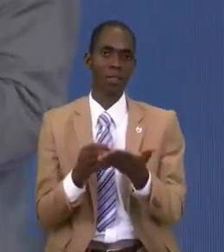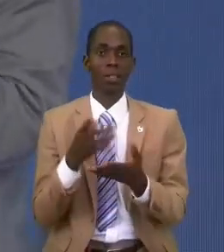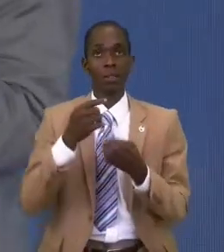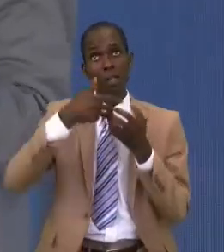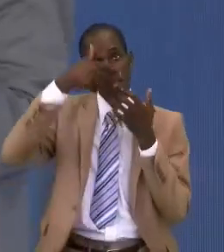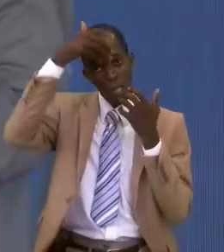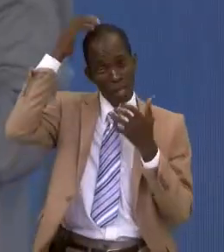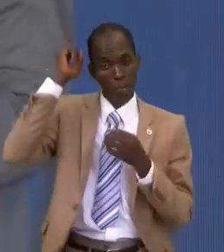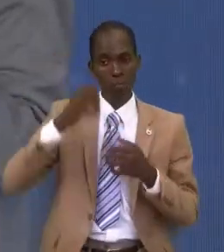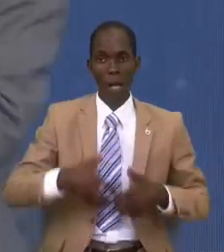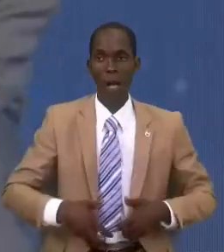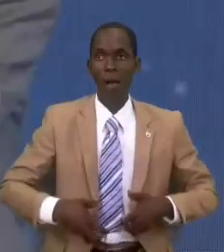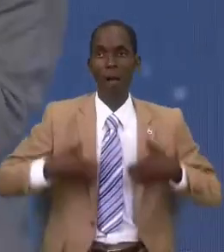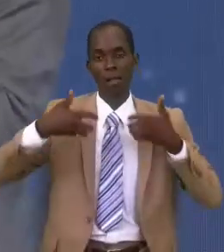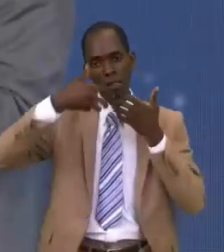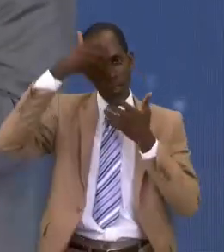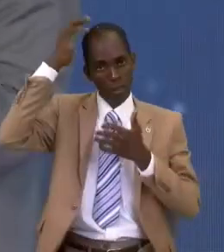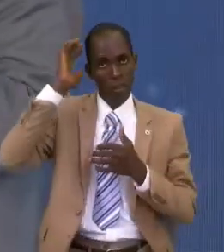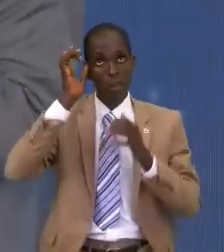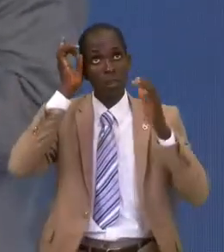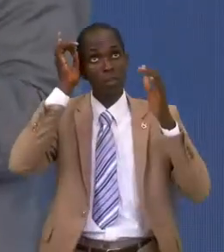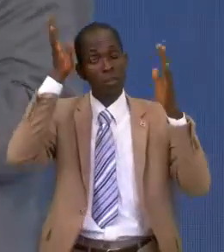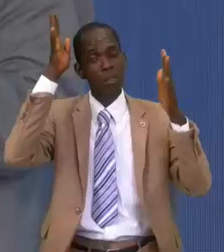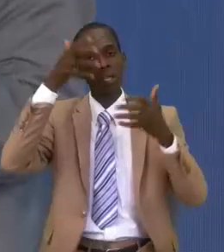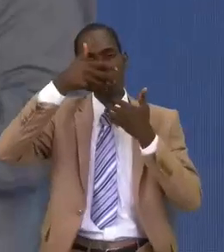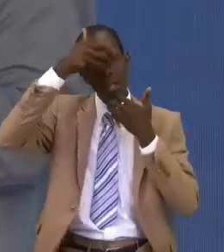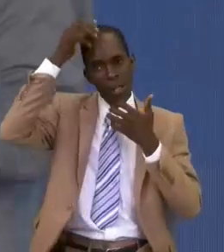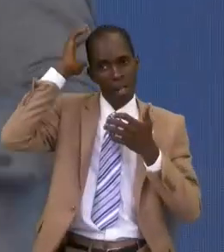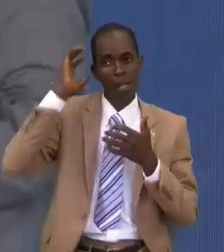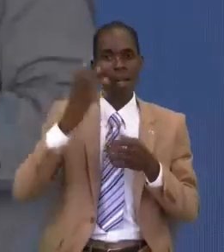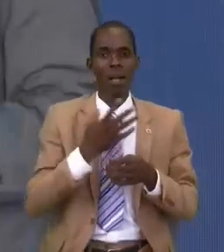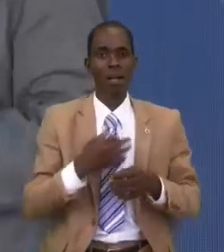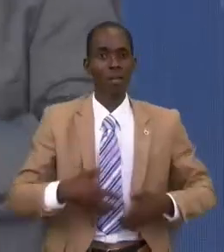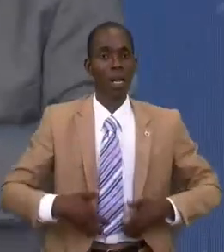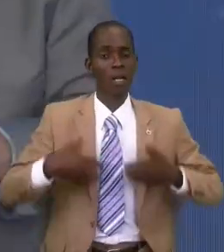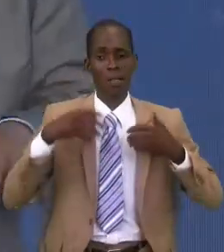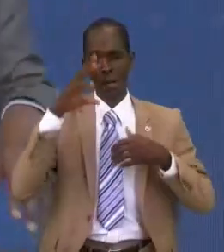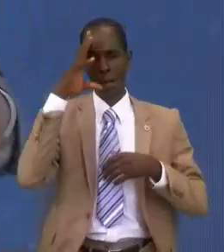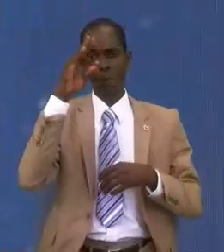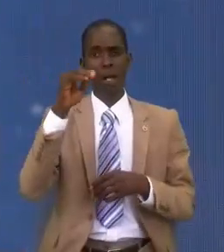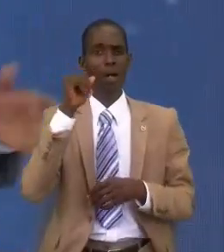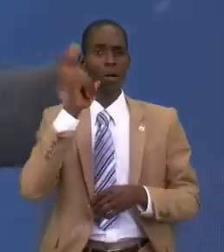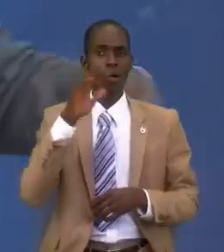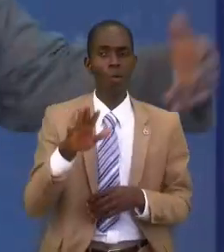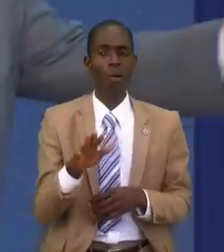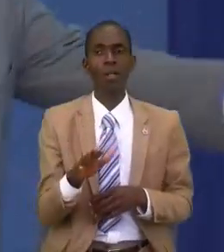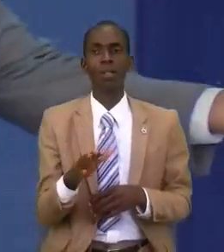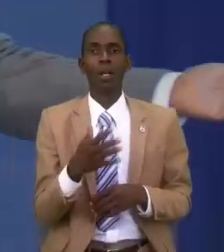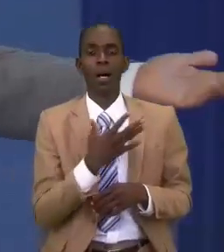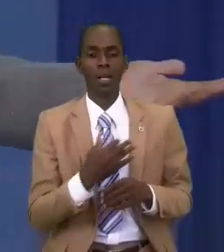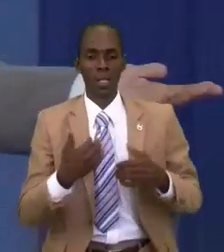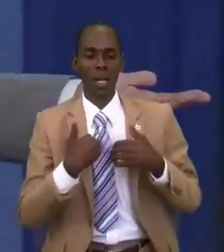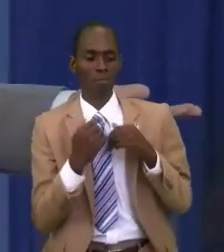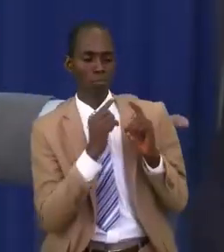and angry men and women holding malice and bearing grudge. And they say they are not going to forgive